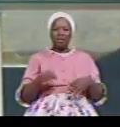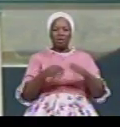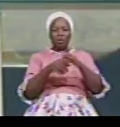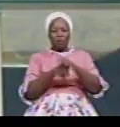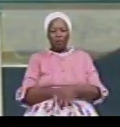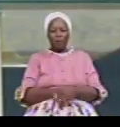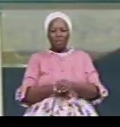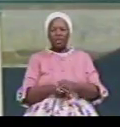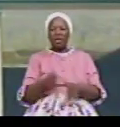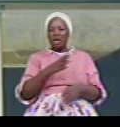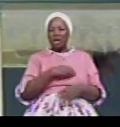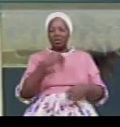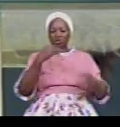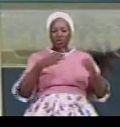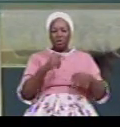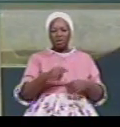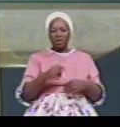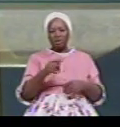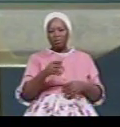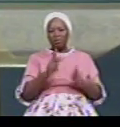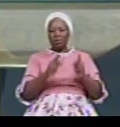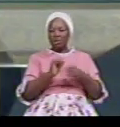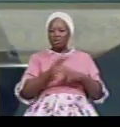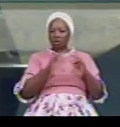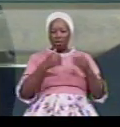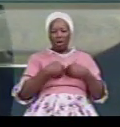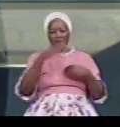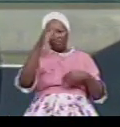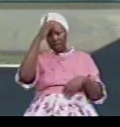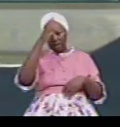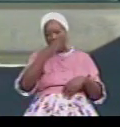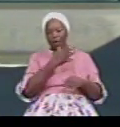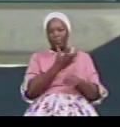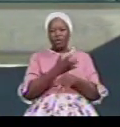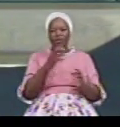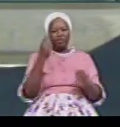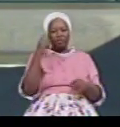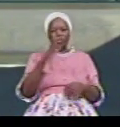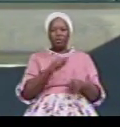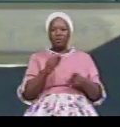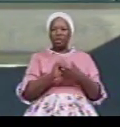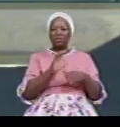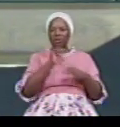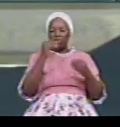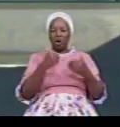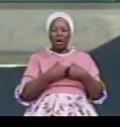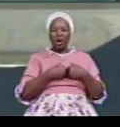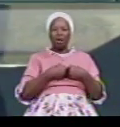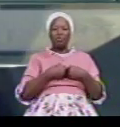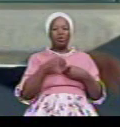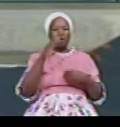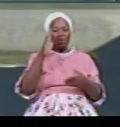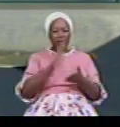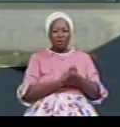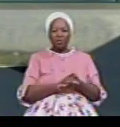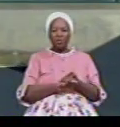fatherless, plead for the widows. Come now, and let us reason